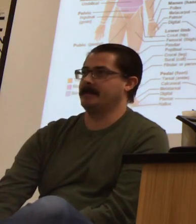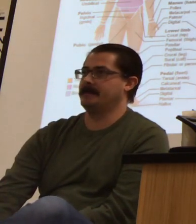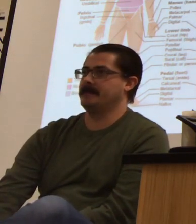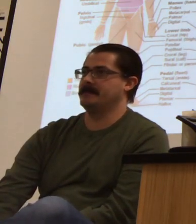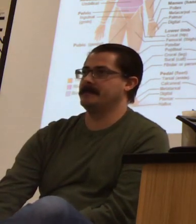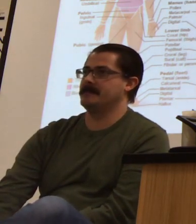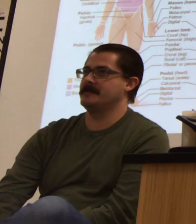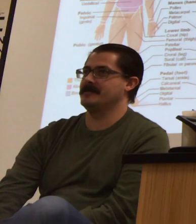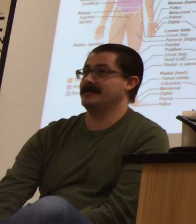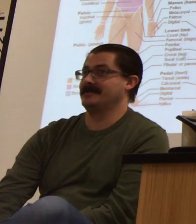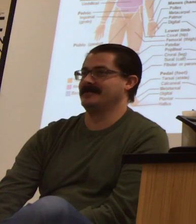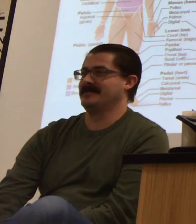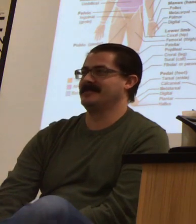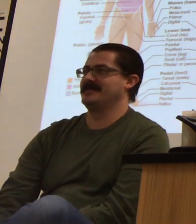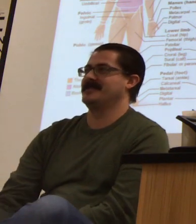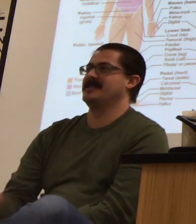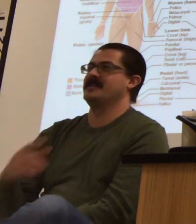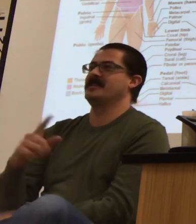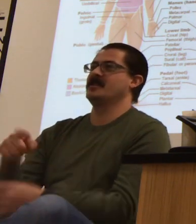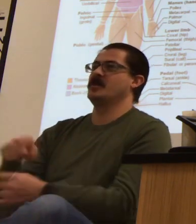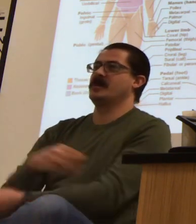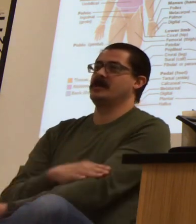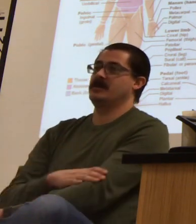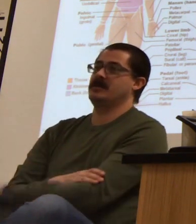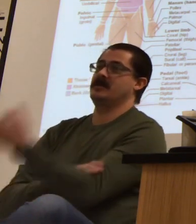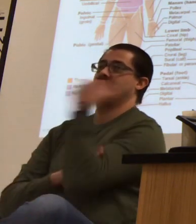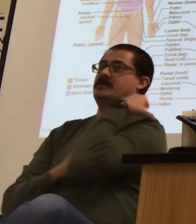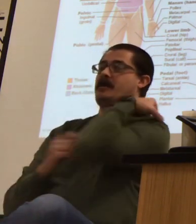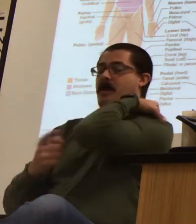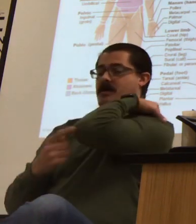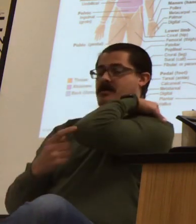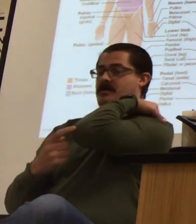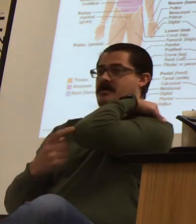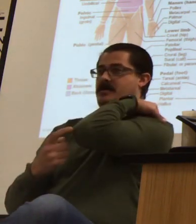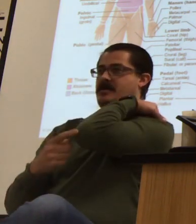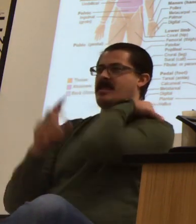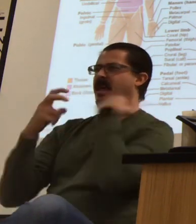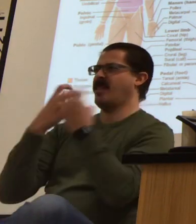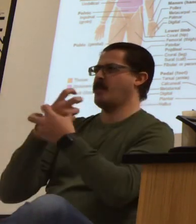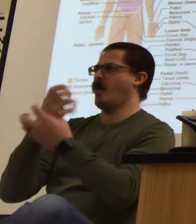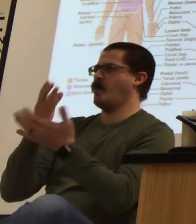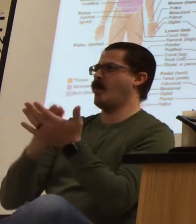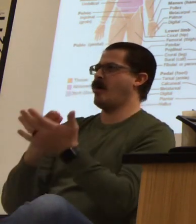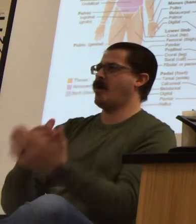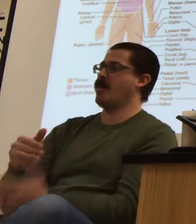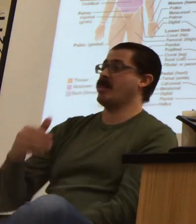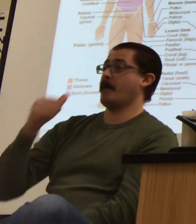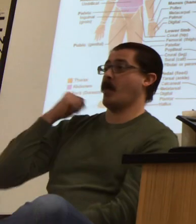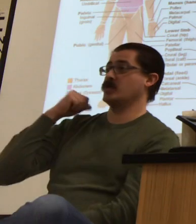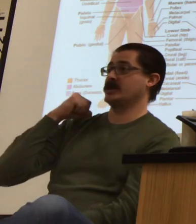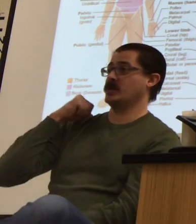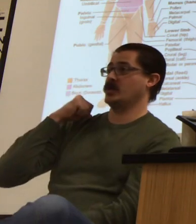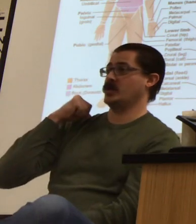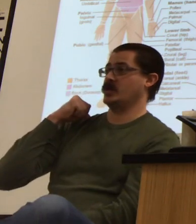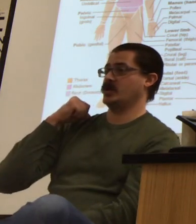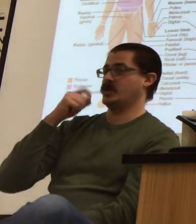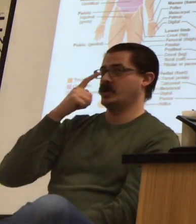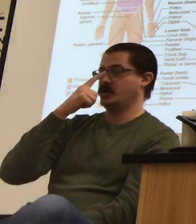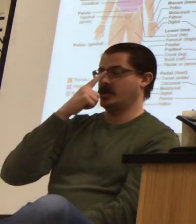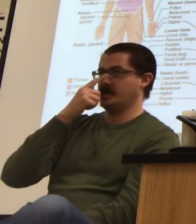When you bend at the elbow, you have the bony elbow. The back of the elbow is the bony part, the posterior aspect. And that's